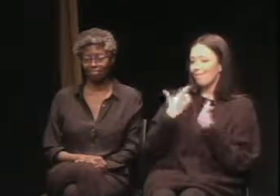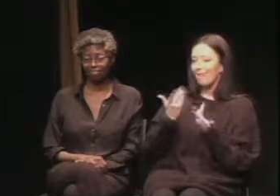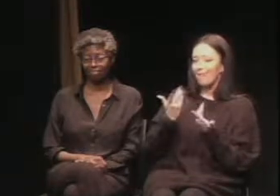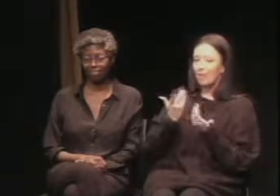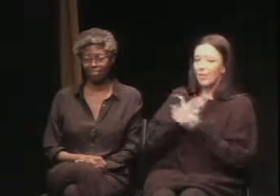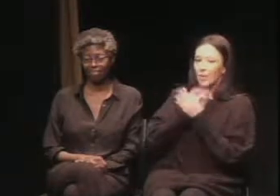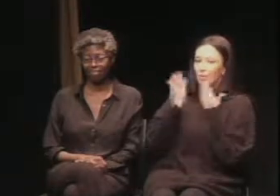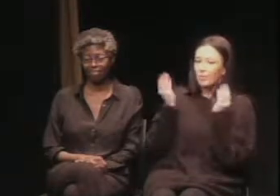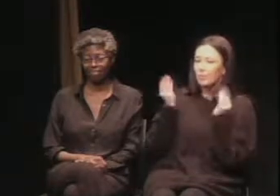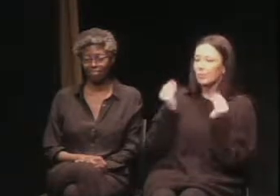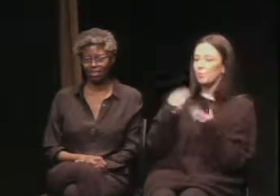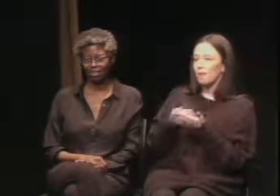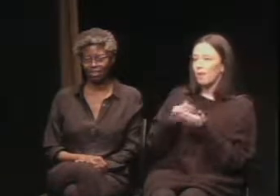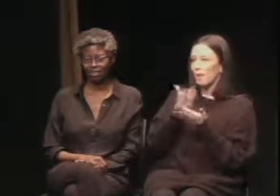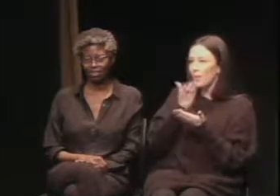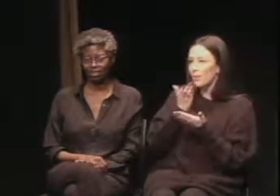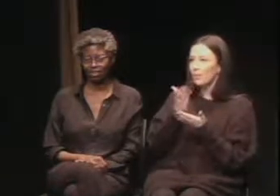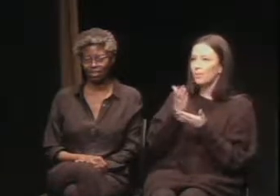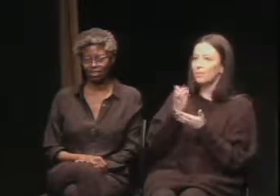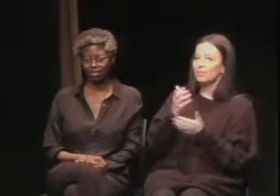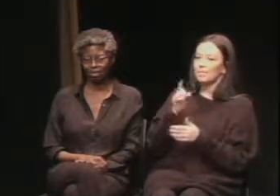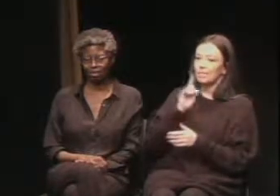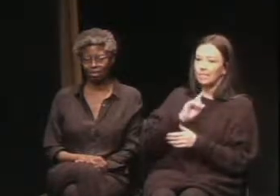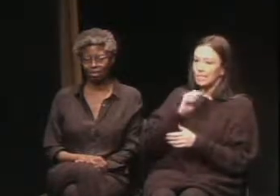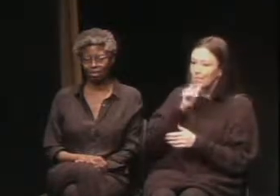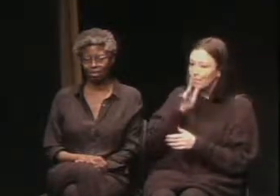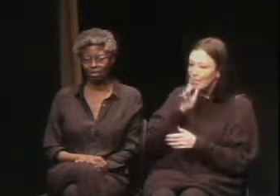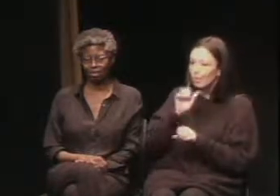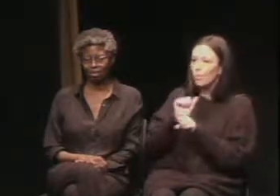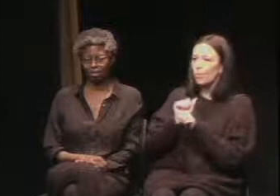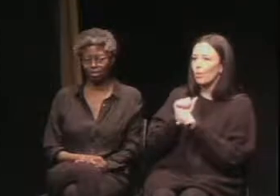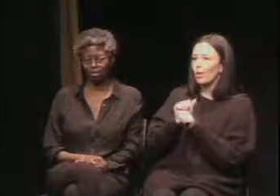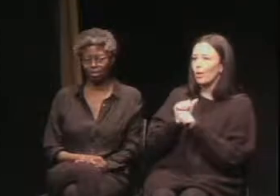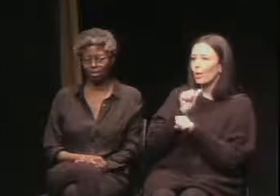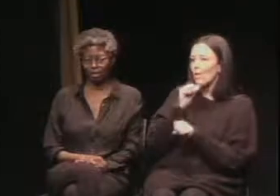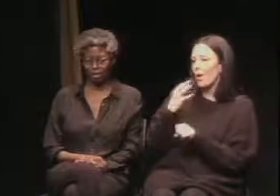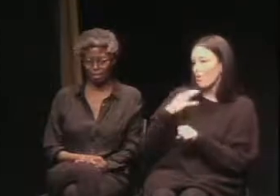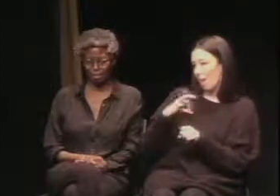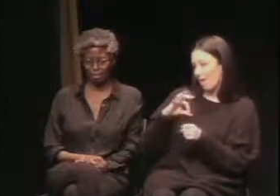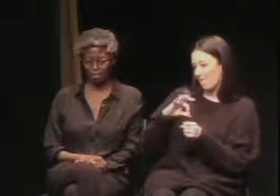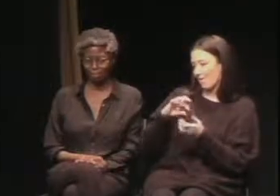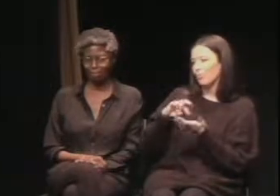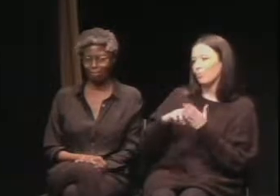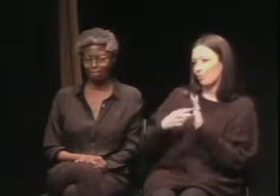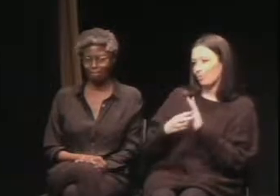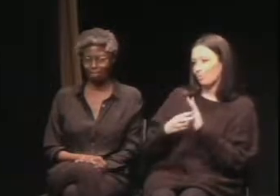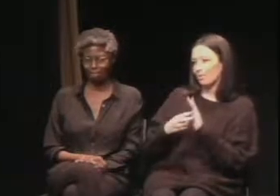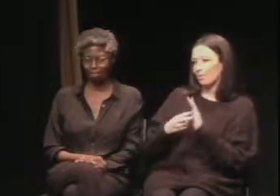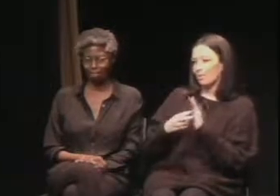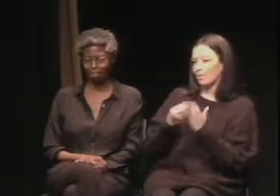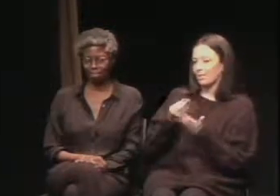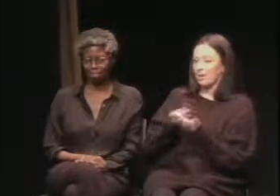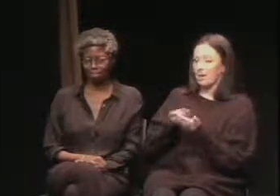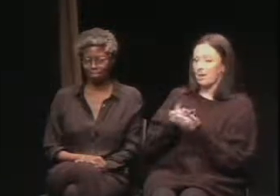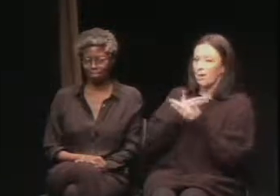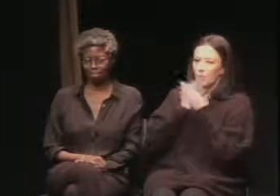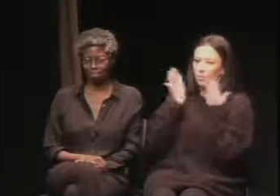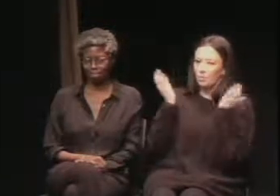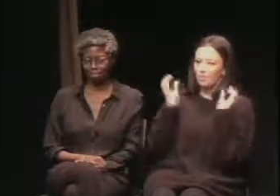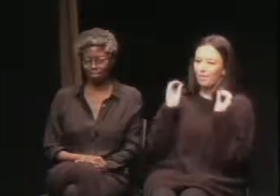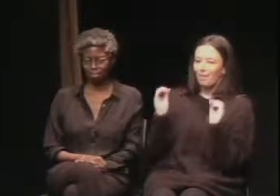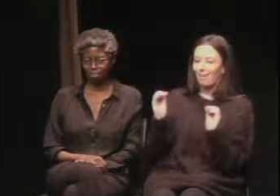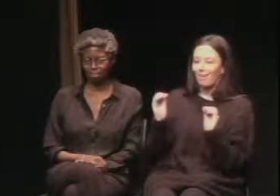a young single mother working in a nonprofit, which means broke. Right. And so everything I